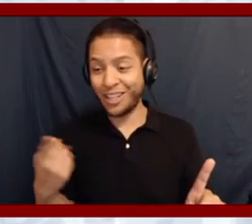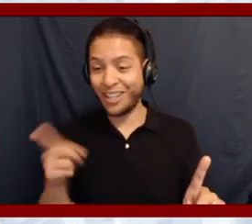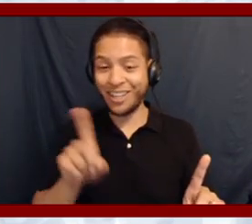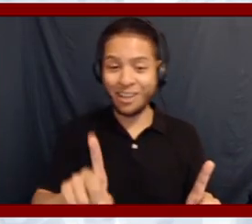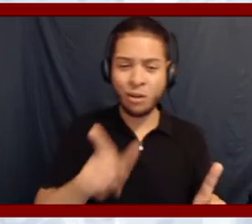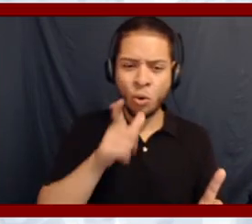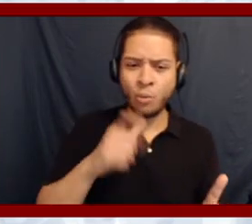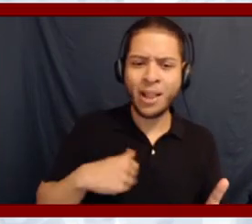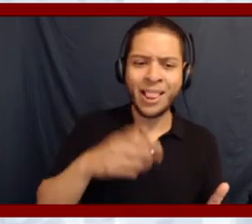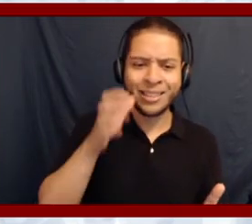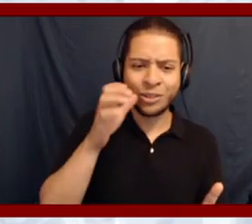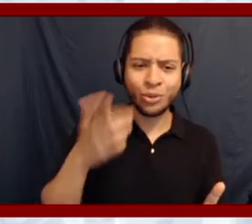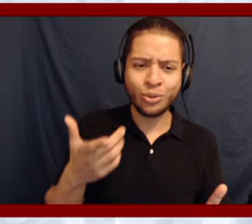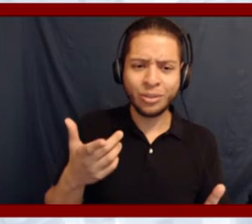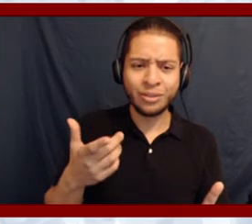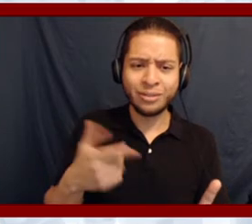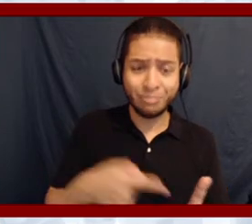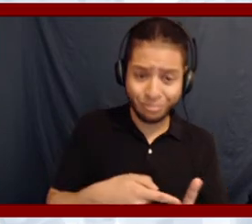student.